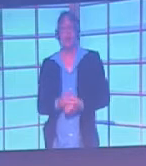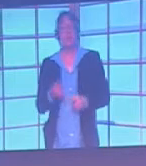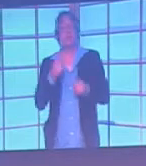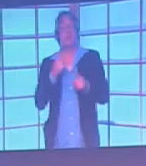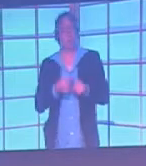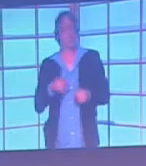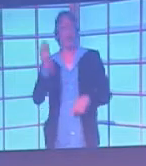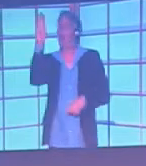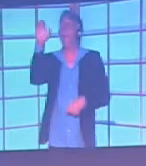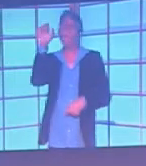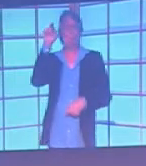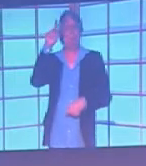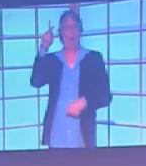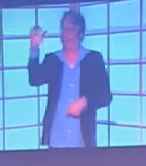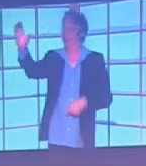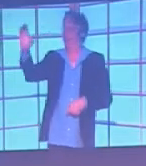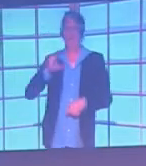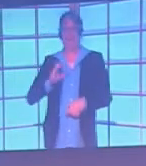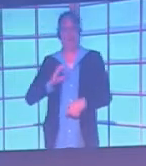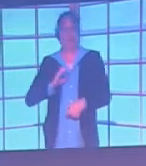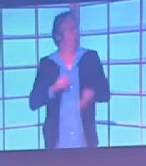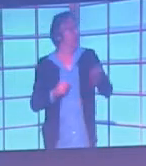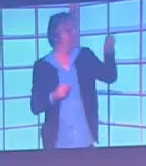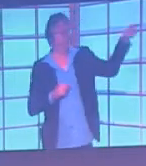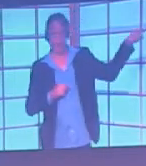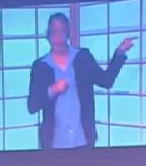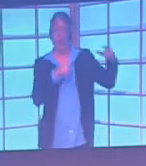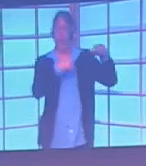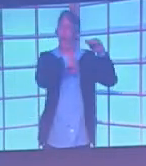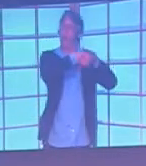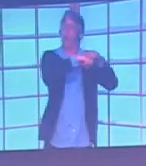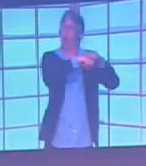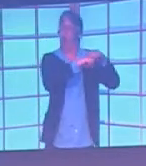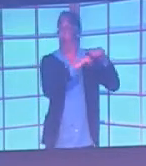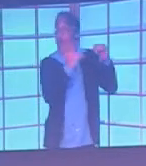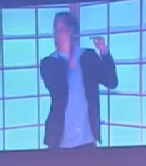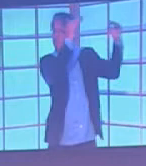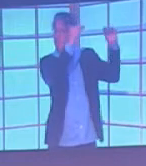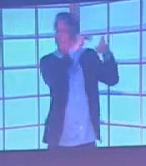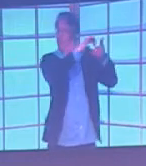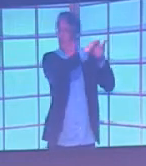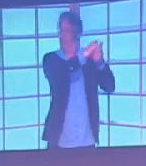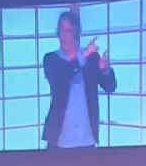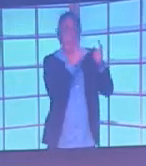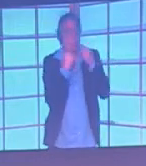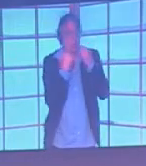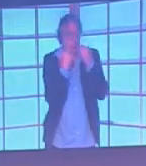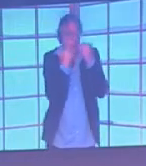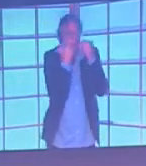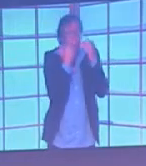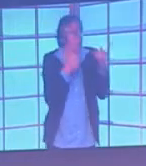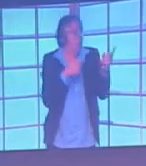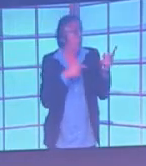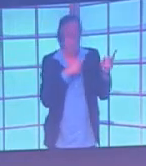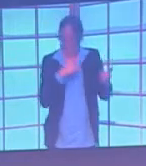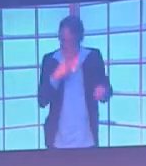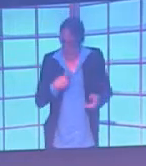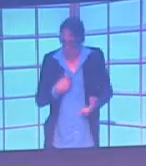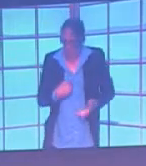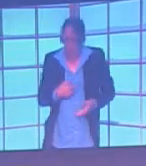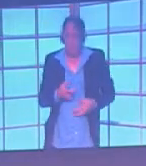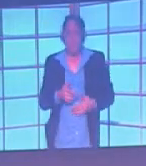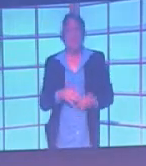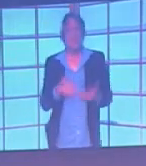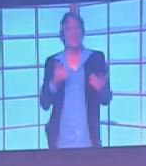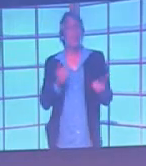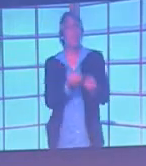turned externally. Because one of the problems that we all face is that when you go to those external funders, they will usually say,